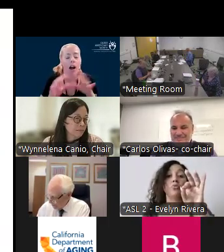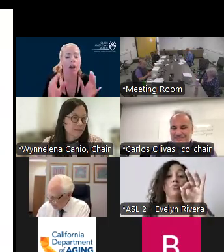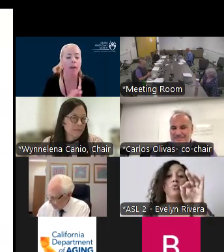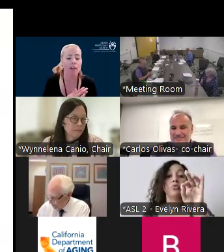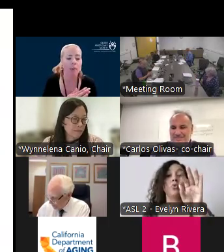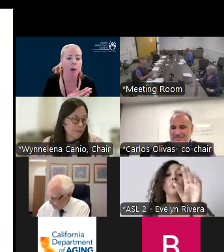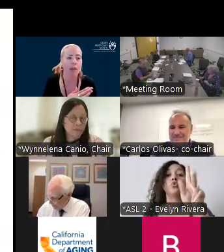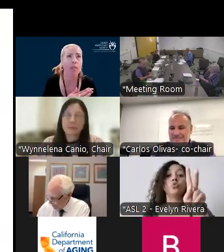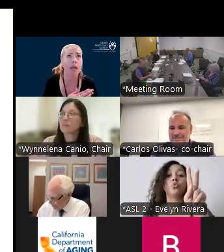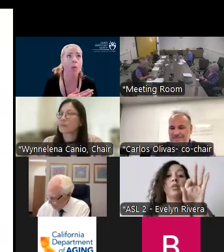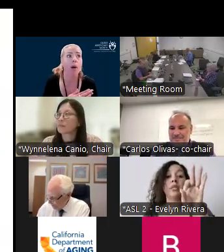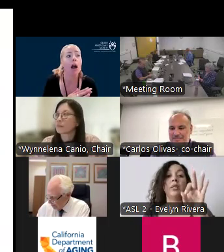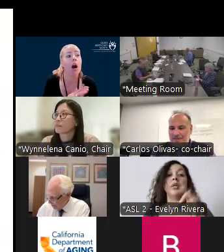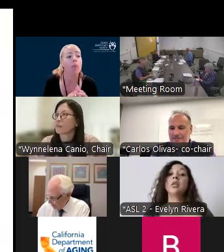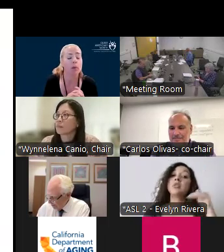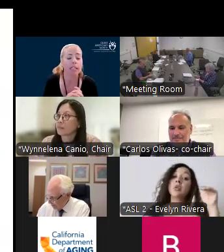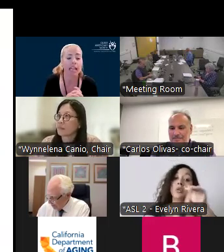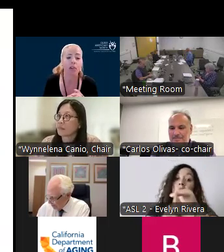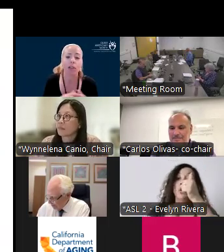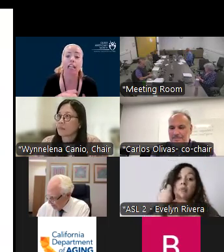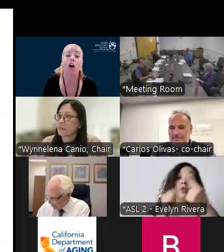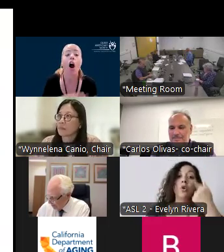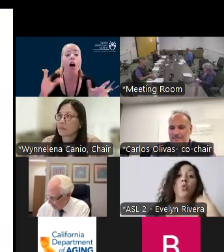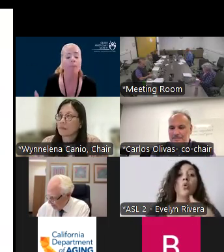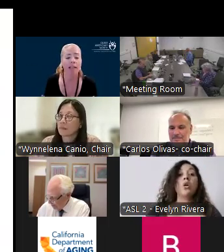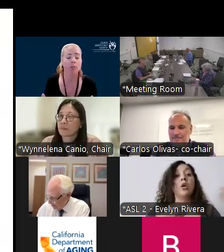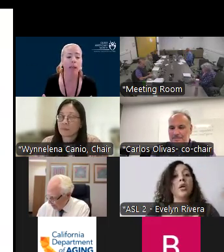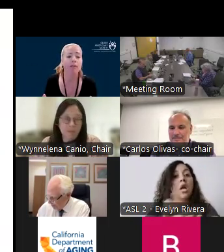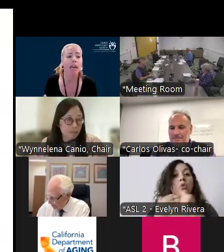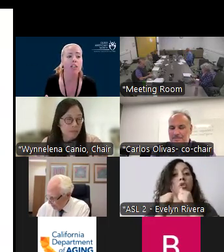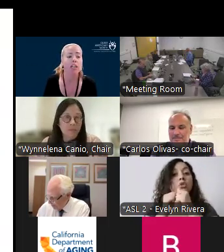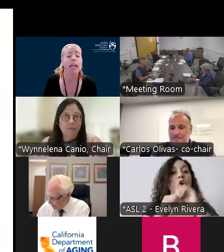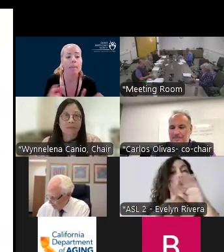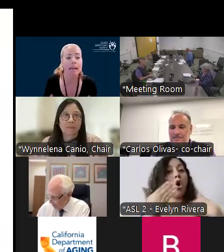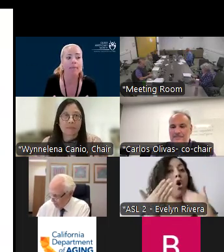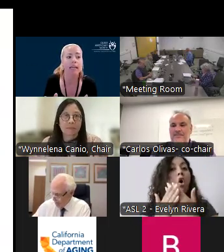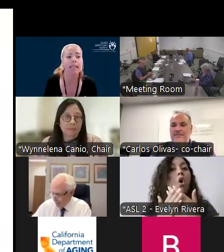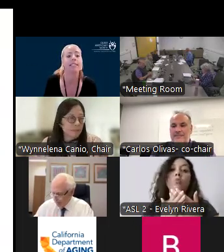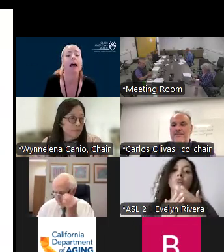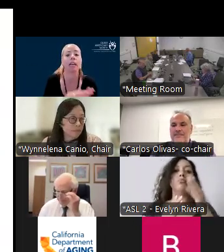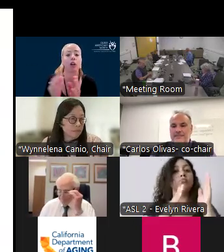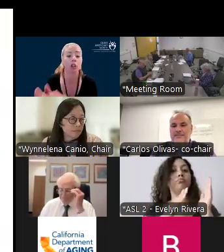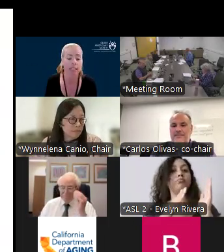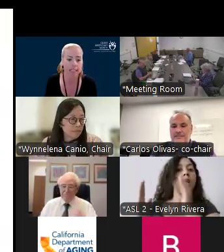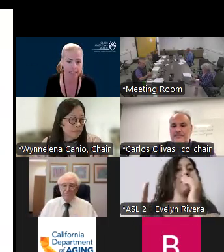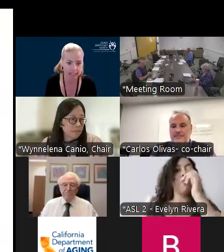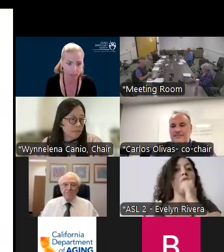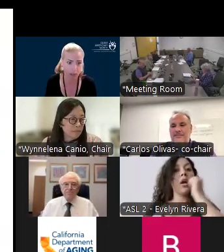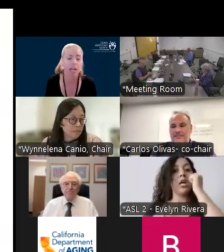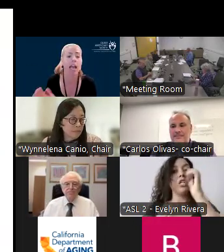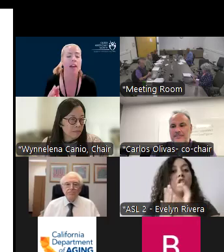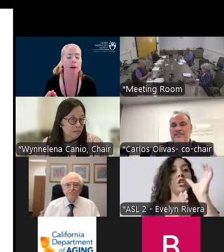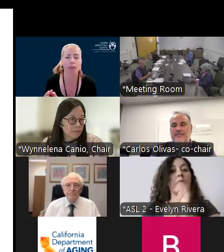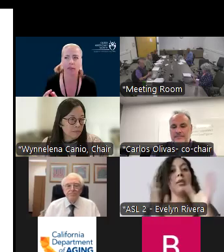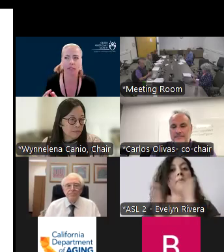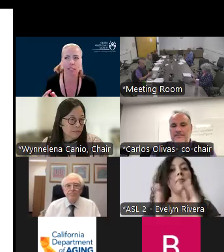to everyone, we are pulling together like an all master plan for aging committee meeting that's happening early